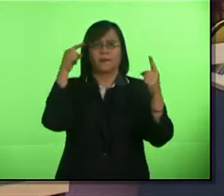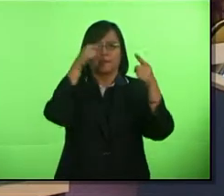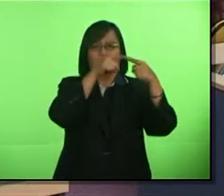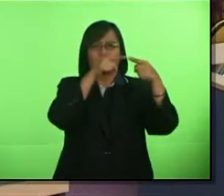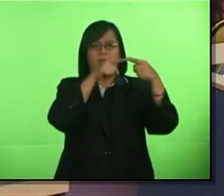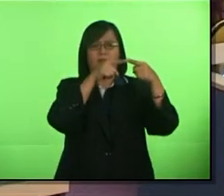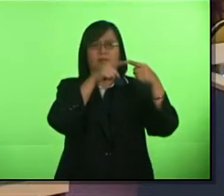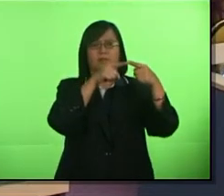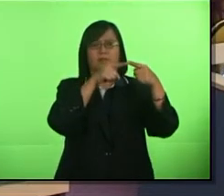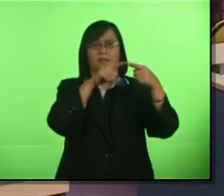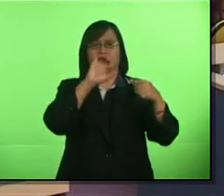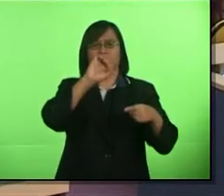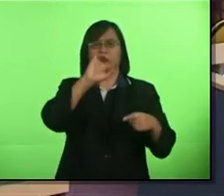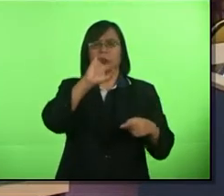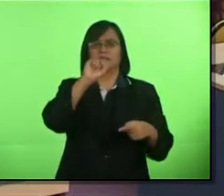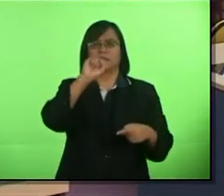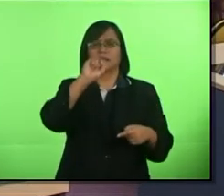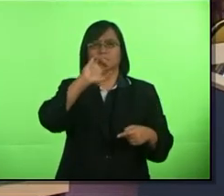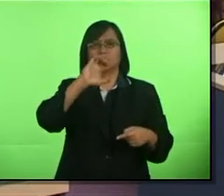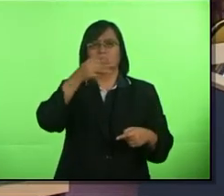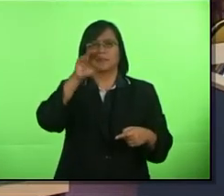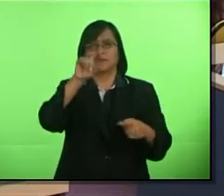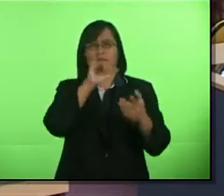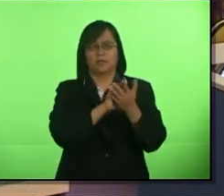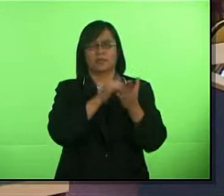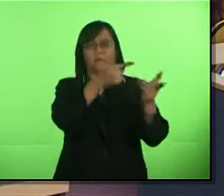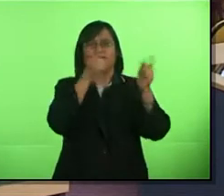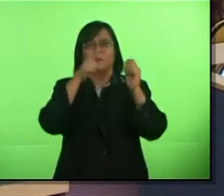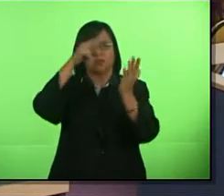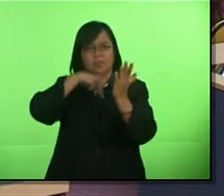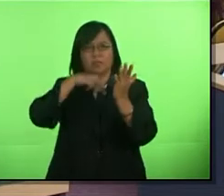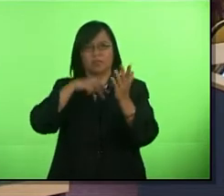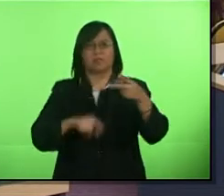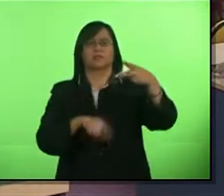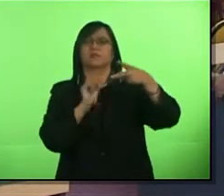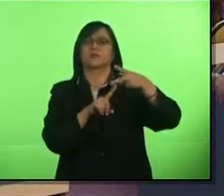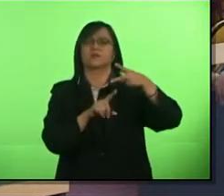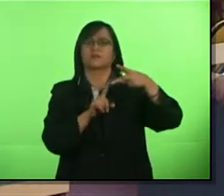Then you got that right. Second point, what